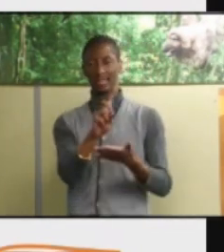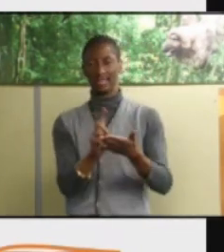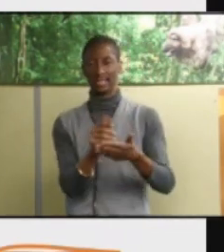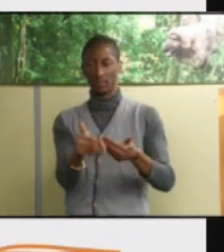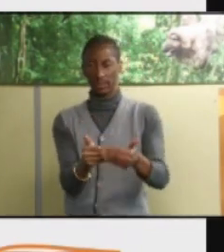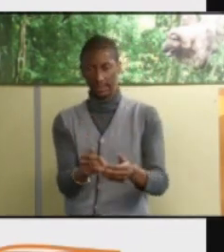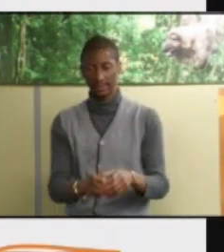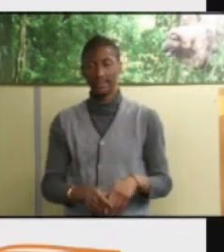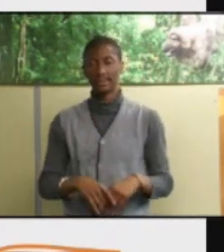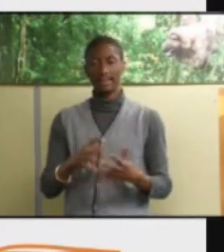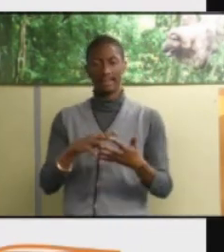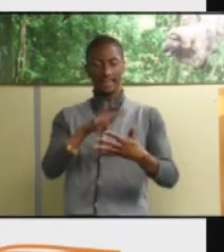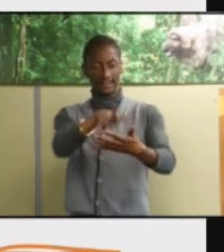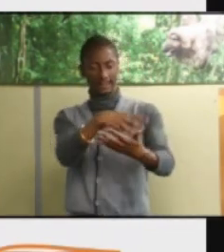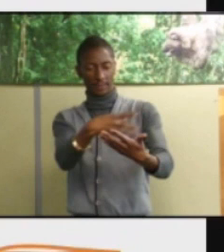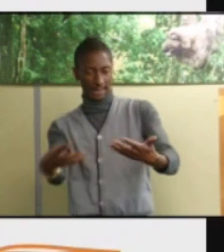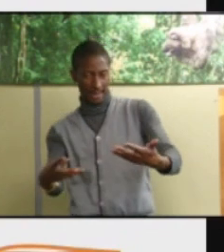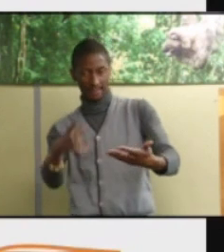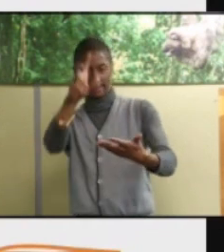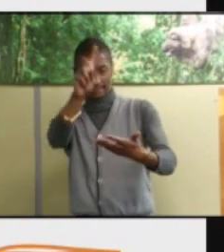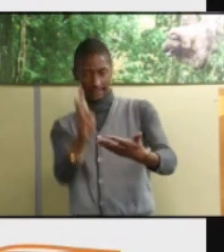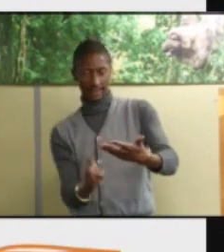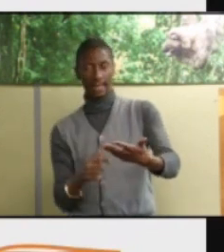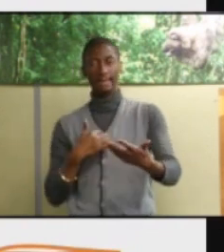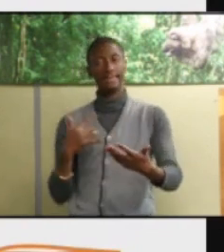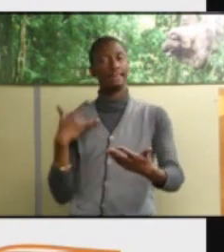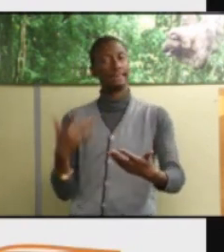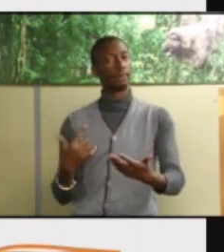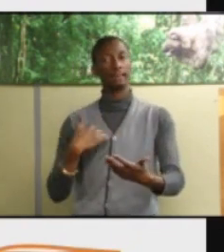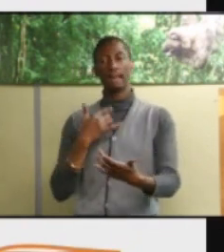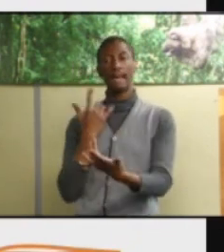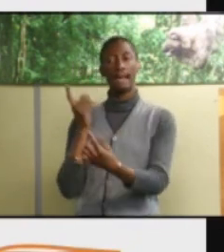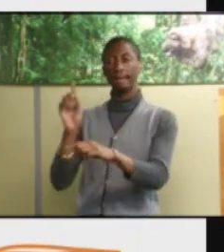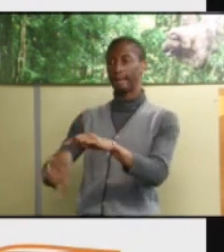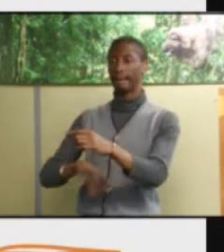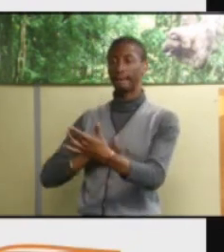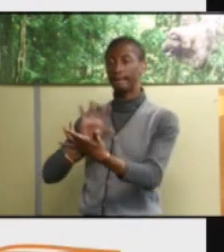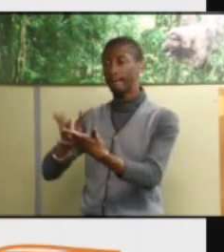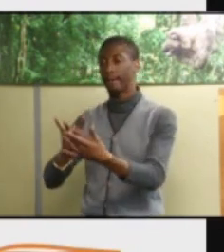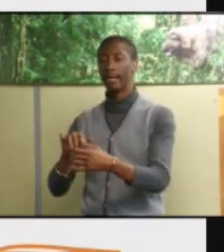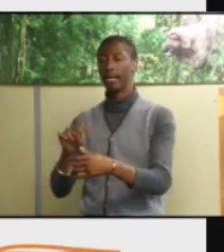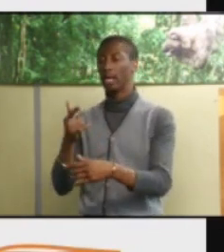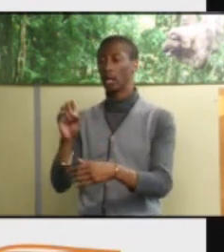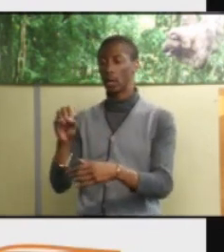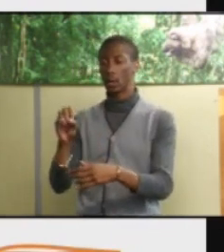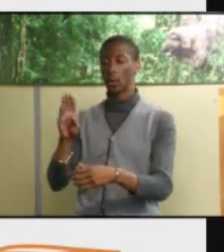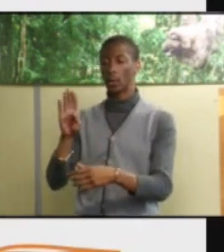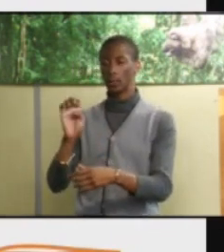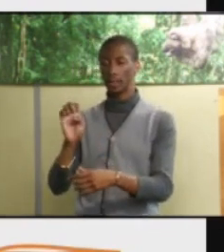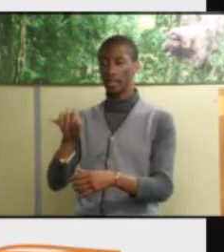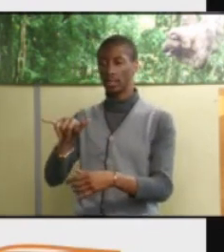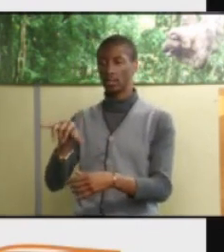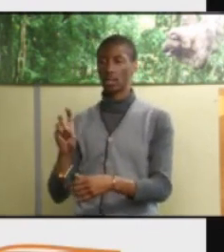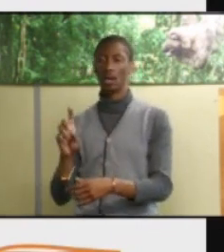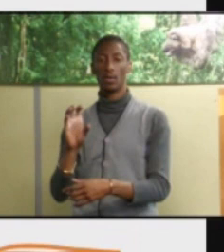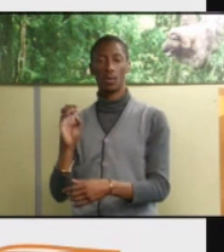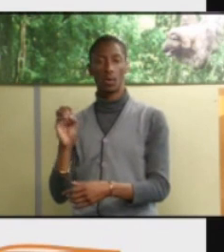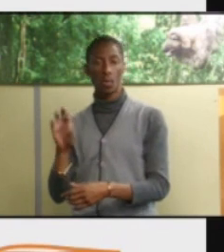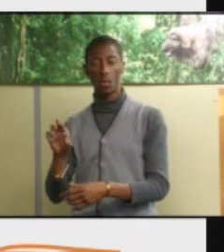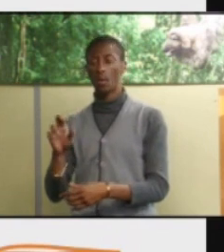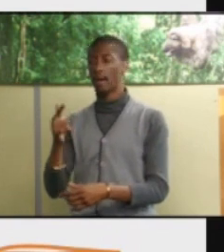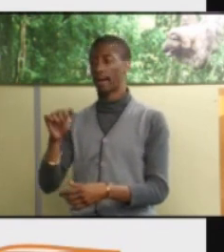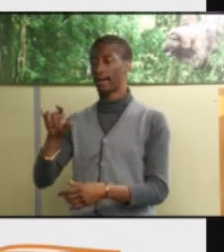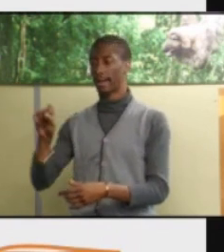schematic design. Typically, I can't reach out to a Gopion or a Glass Bohan or something like that saying,